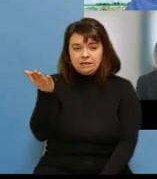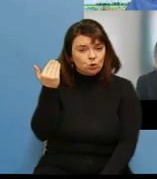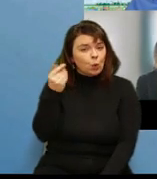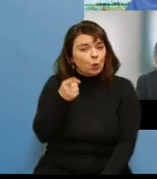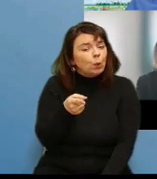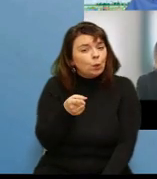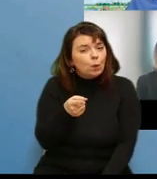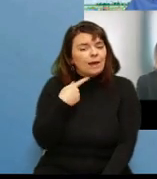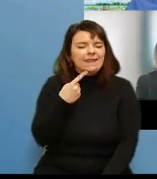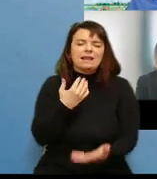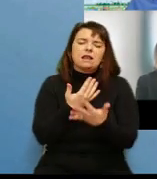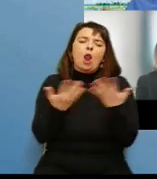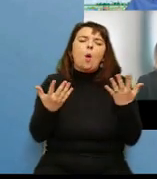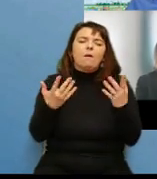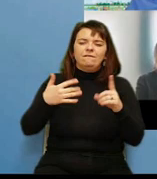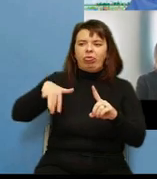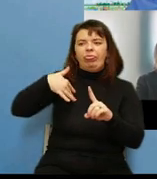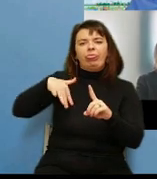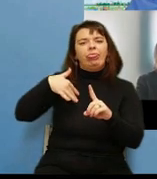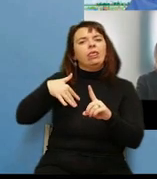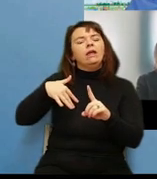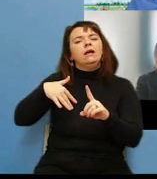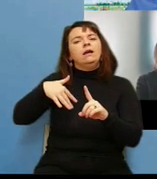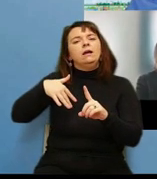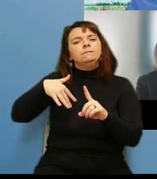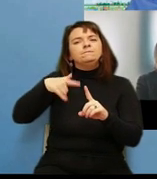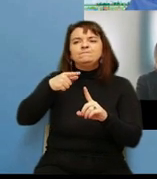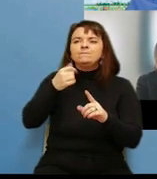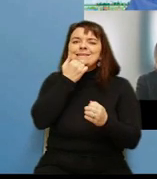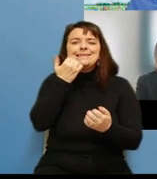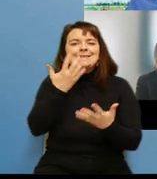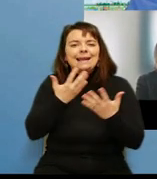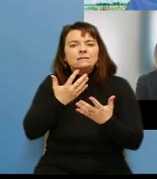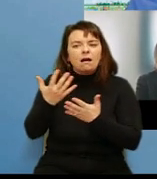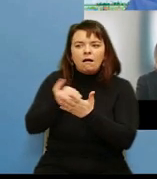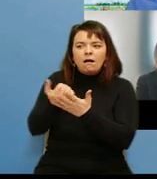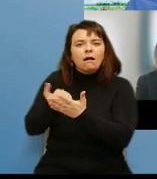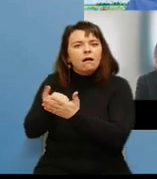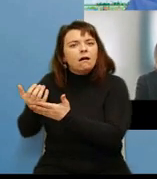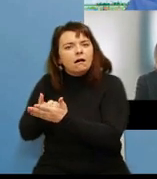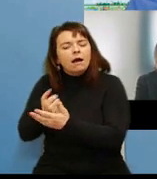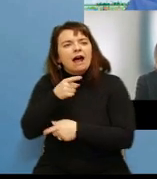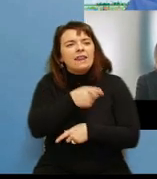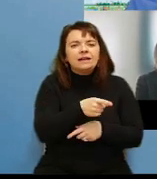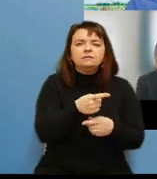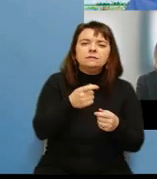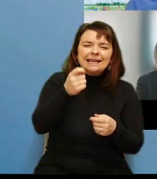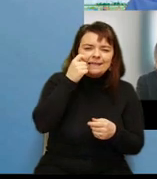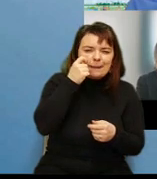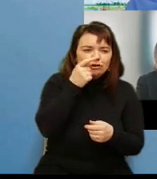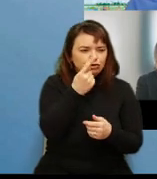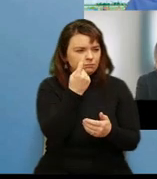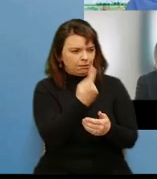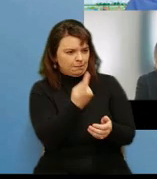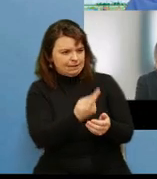different beast now than they were 5 years ago. I think there's a lot more of behind the scenes data gathering than there used to